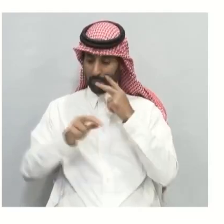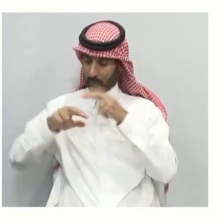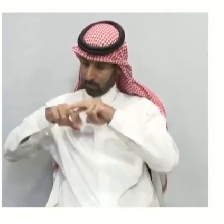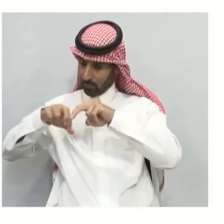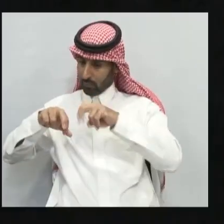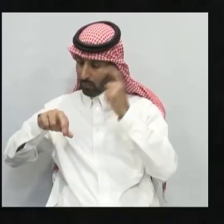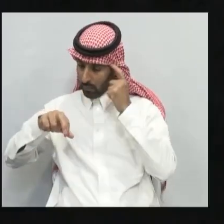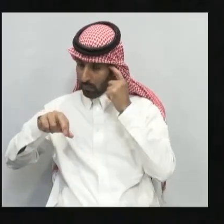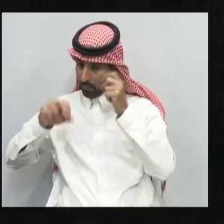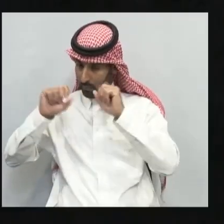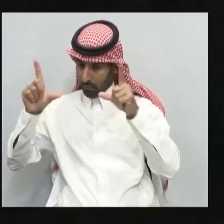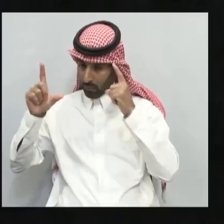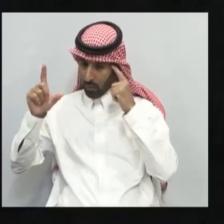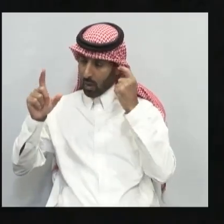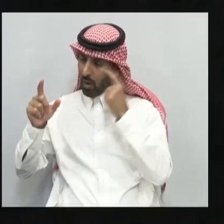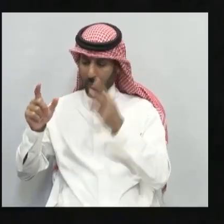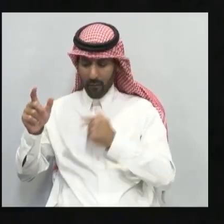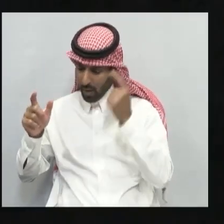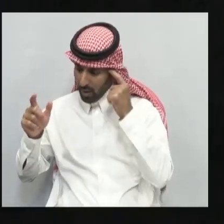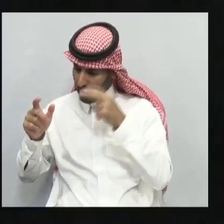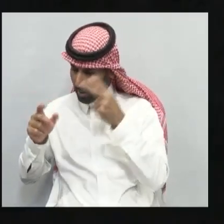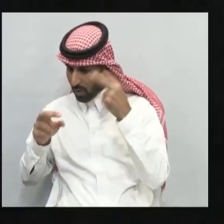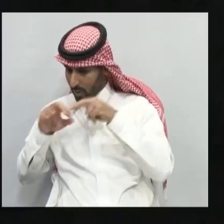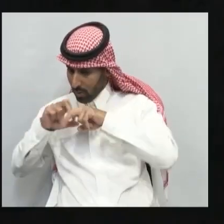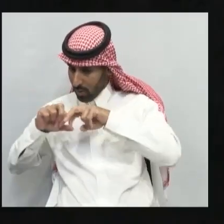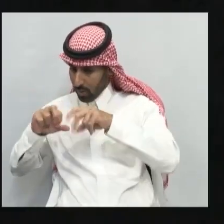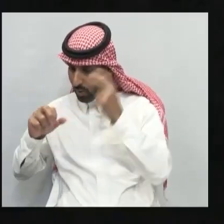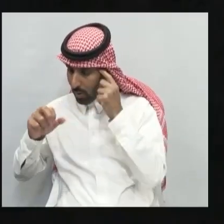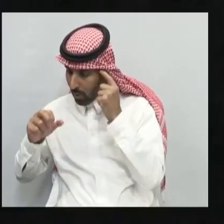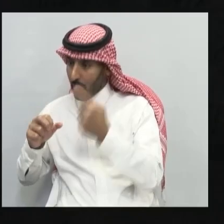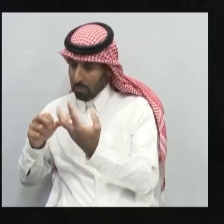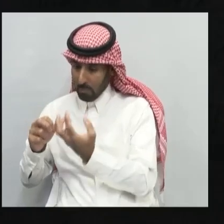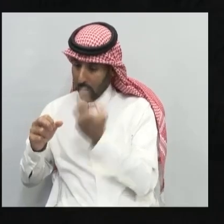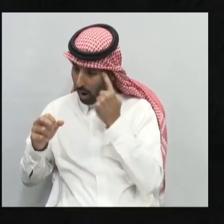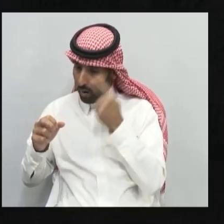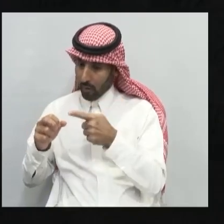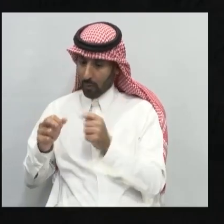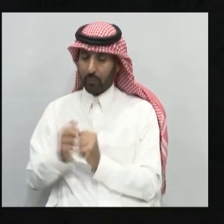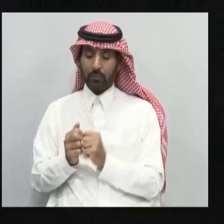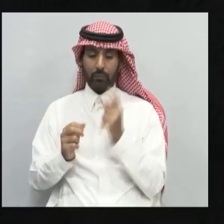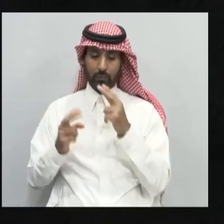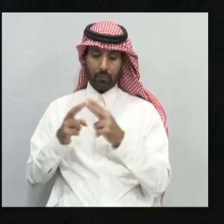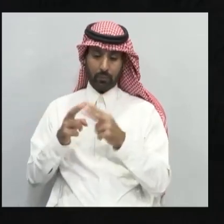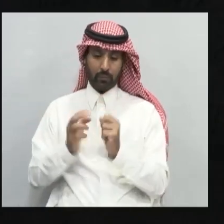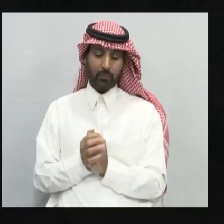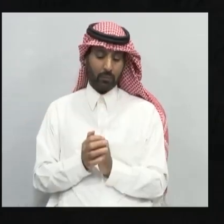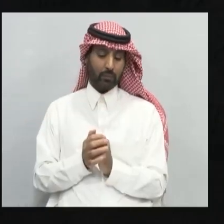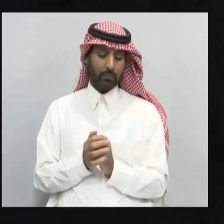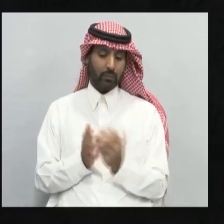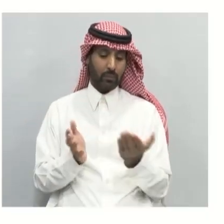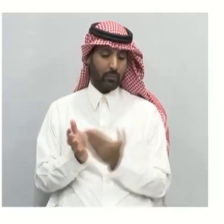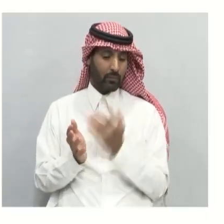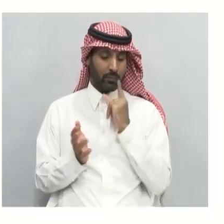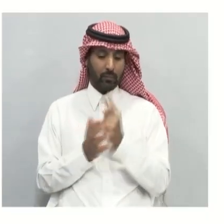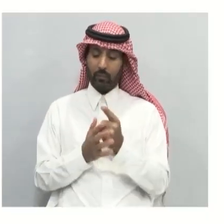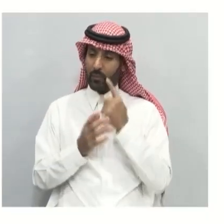discovery. It was there, no one known about it until we have scientists worked hard to find out about it. How